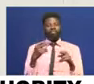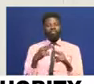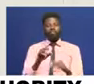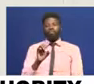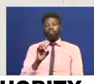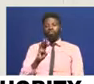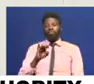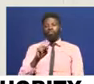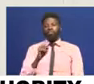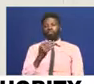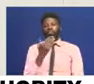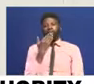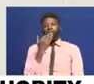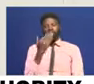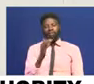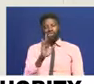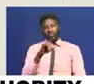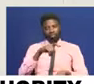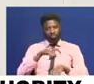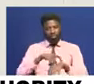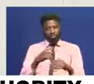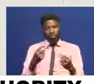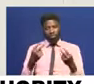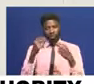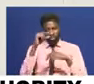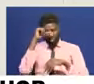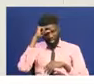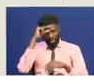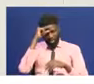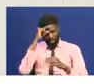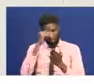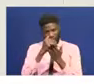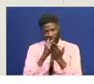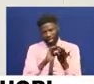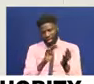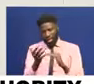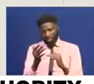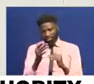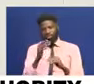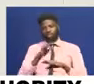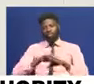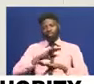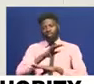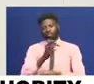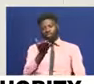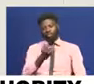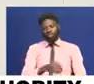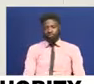O'Brien Kimani. Thank you very much indeed for your time. You have been watching Inside Government. Thank you. Have a good afternoon.